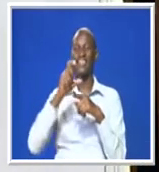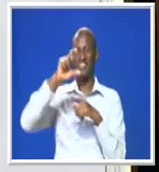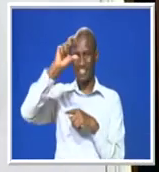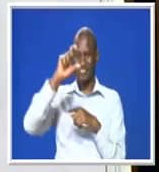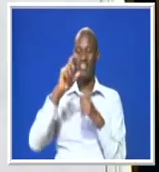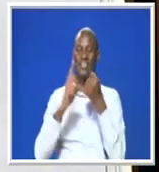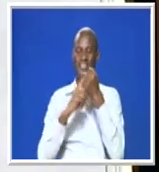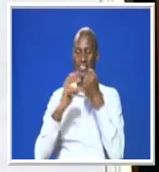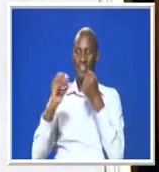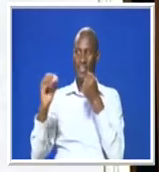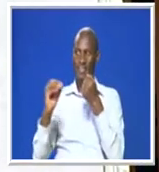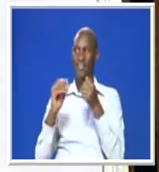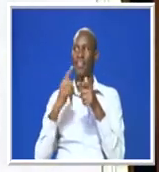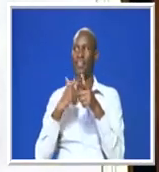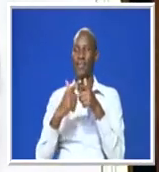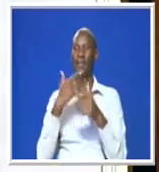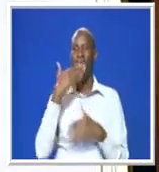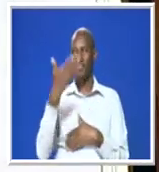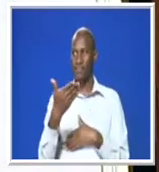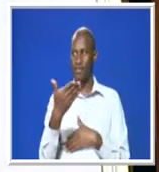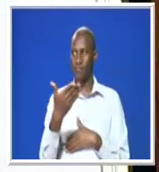is 600, and the answer is